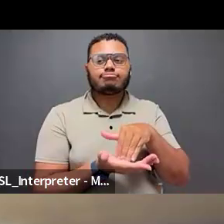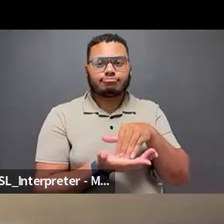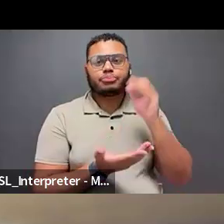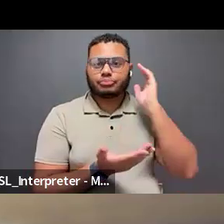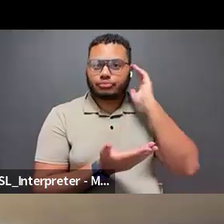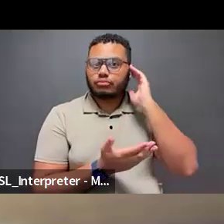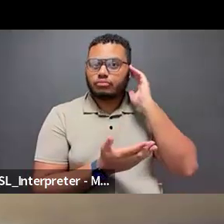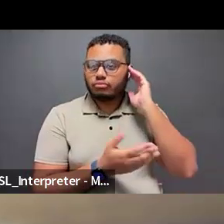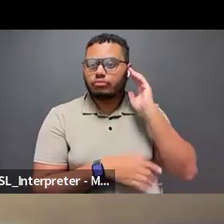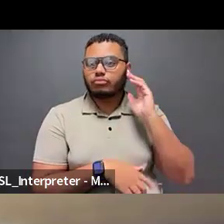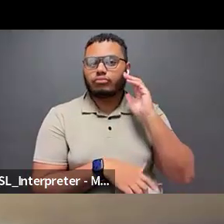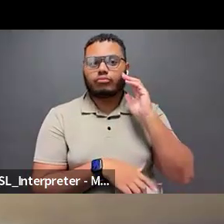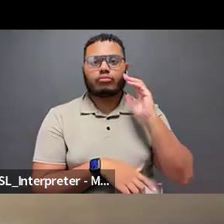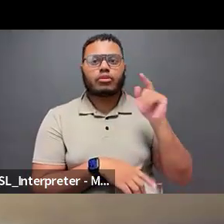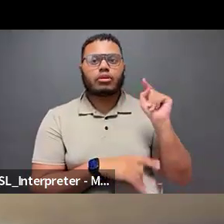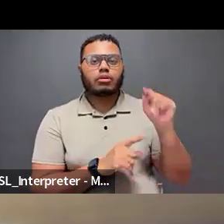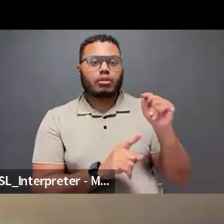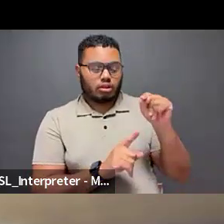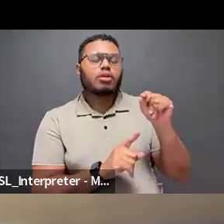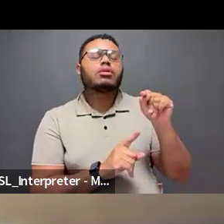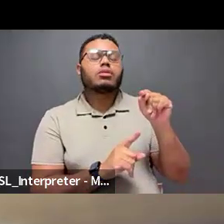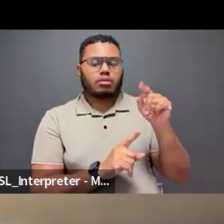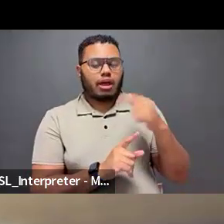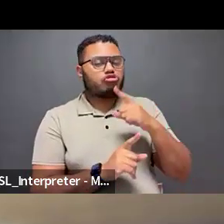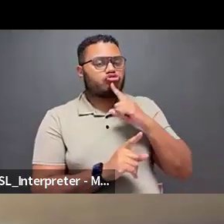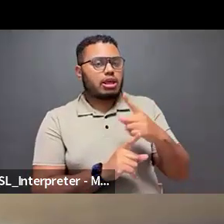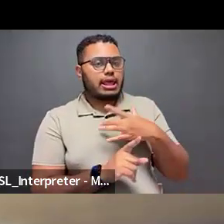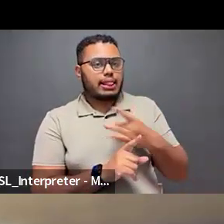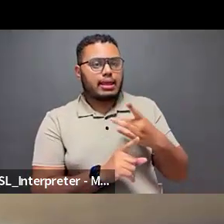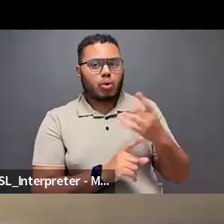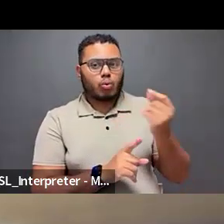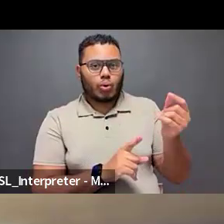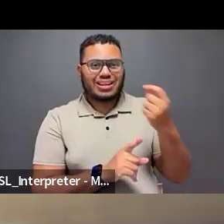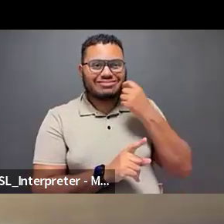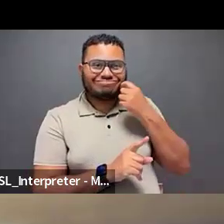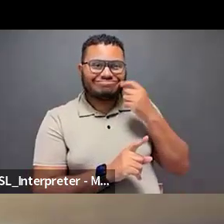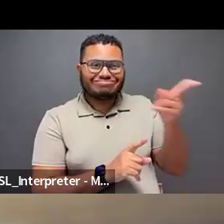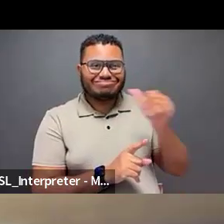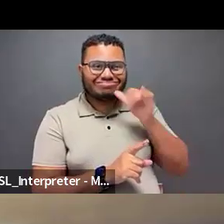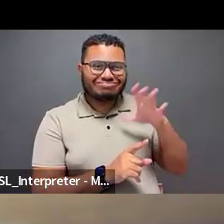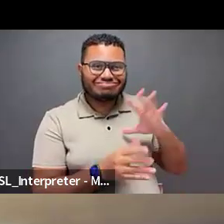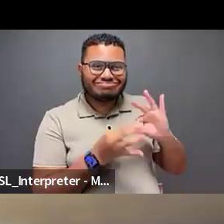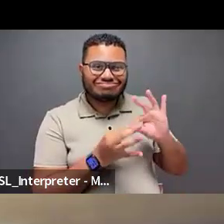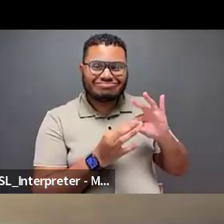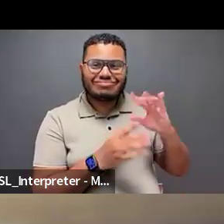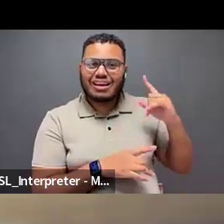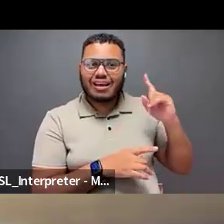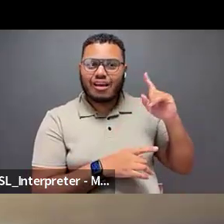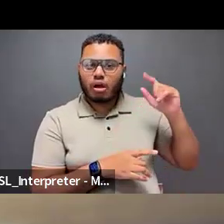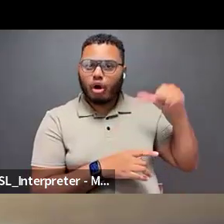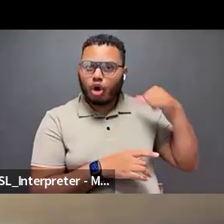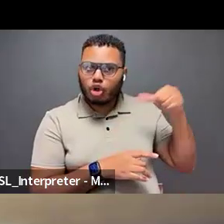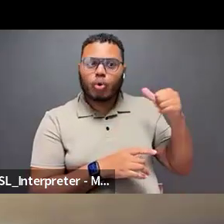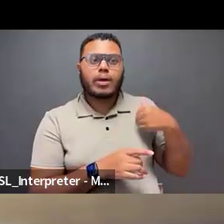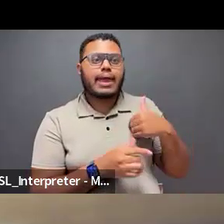I was going to suggest is that I really like what the lady just said. Auditory. We've got a small